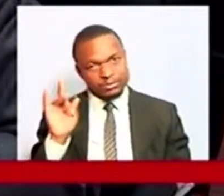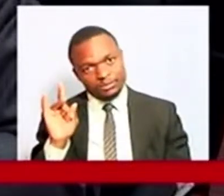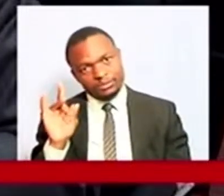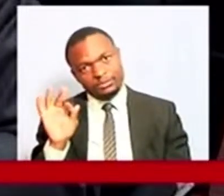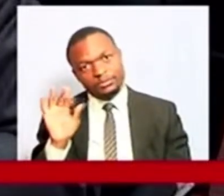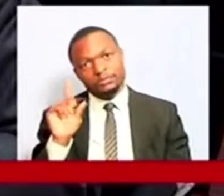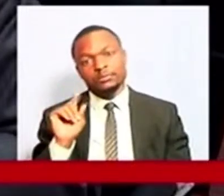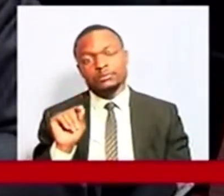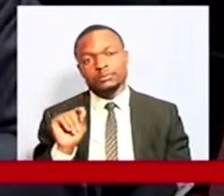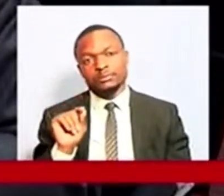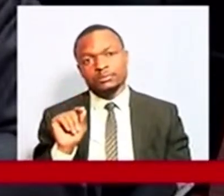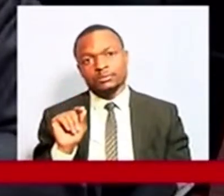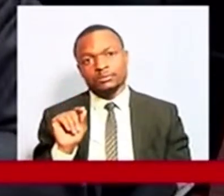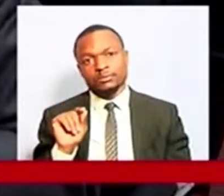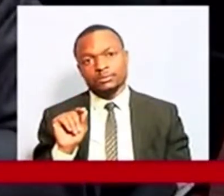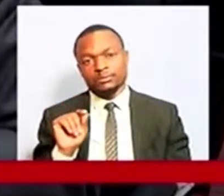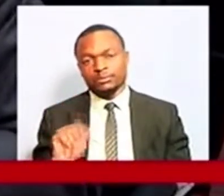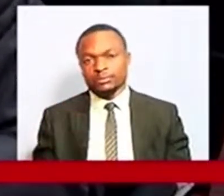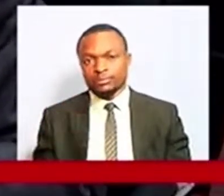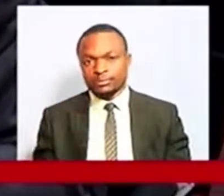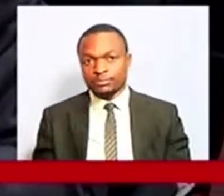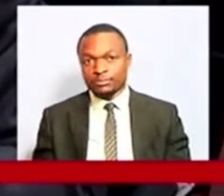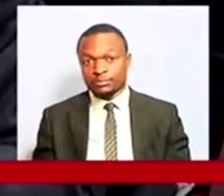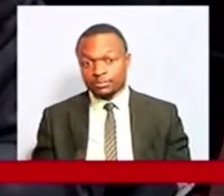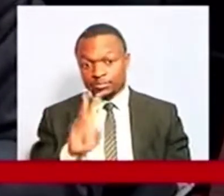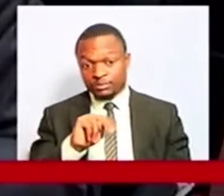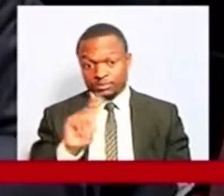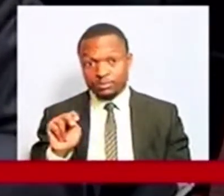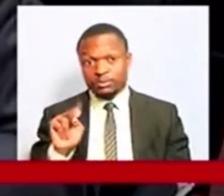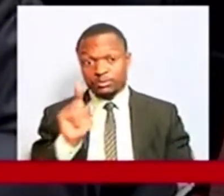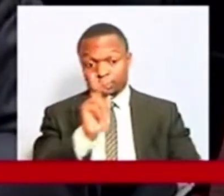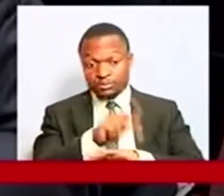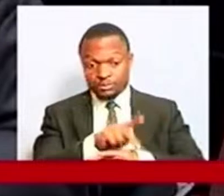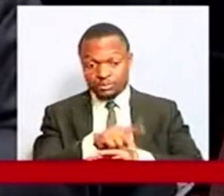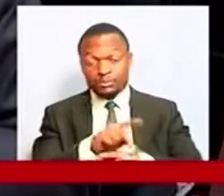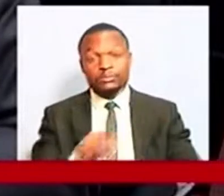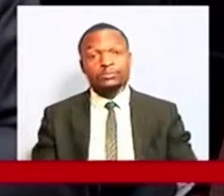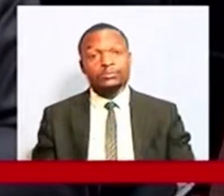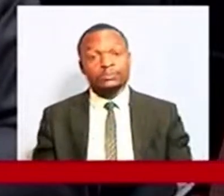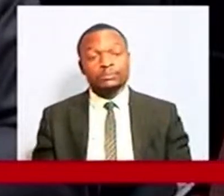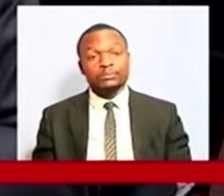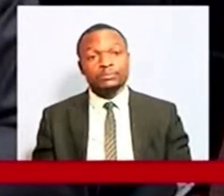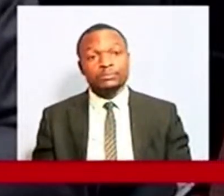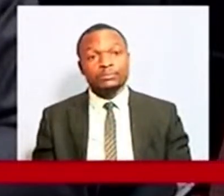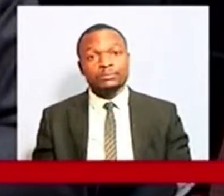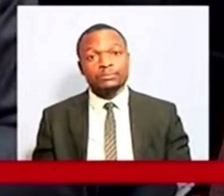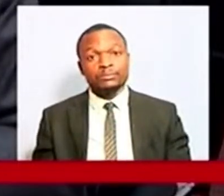19, 20, 21, 22. Project number 22, with